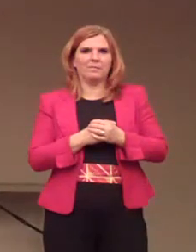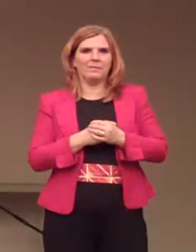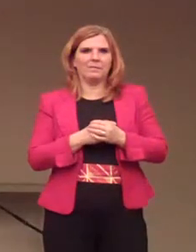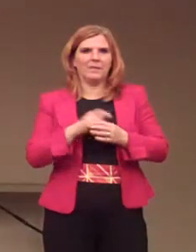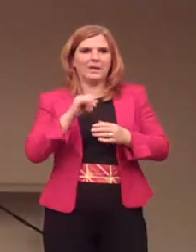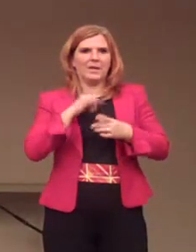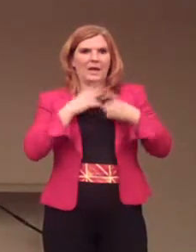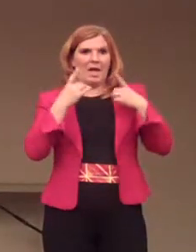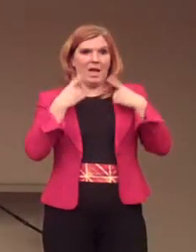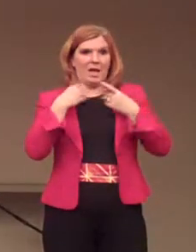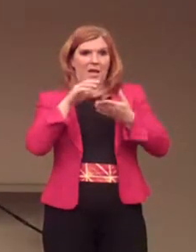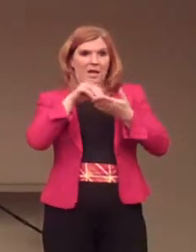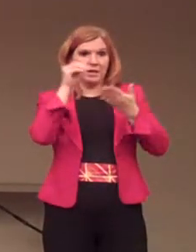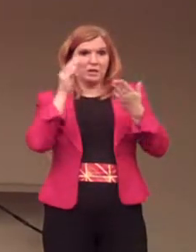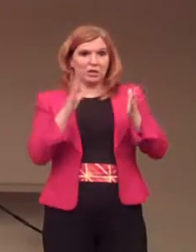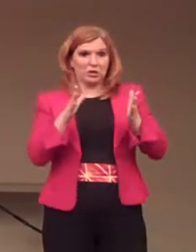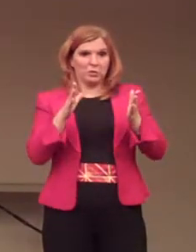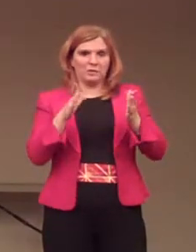I had a student.